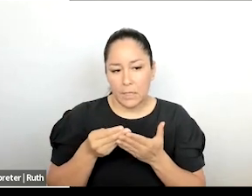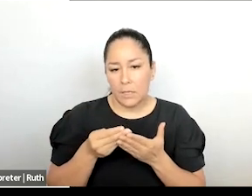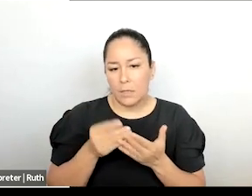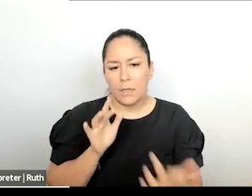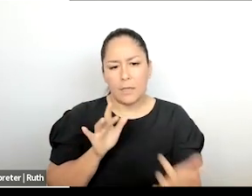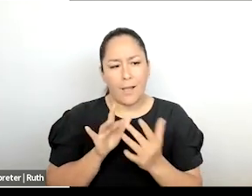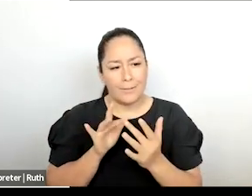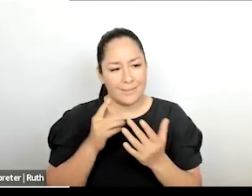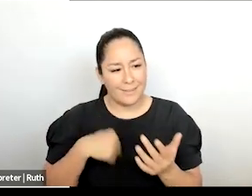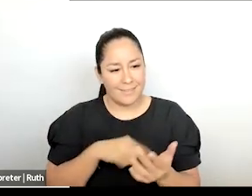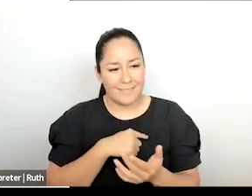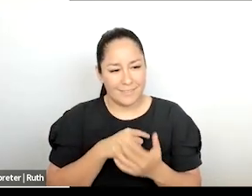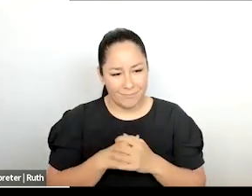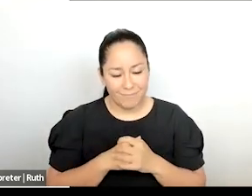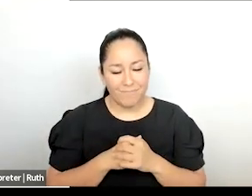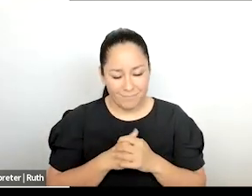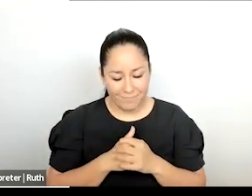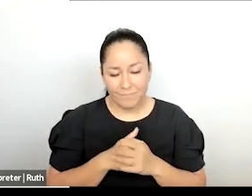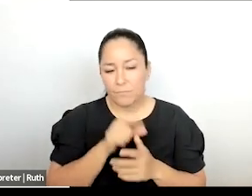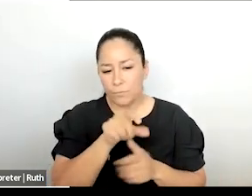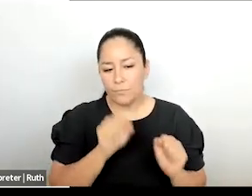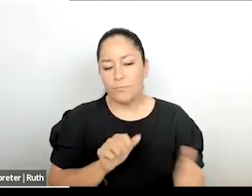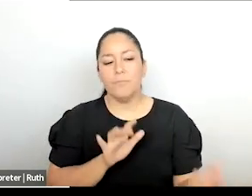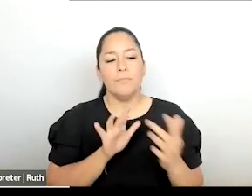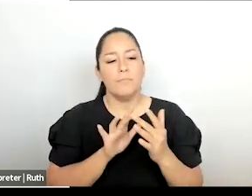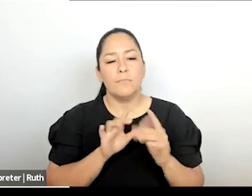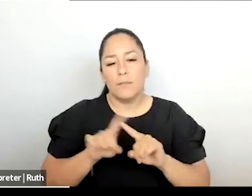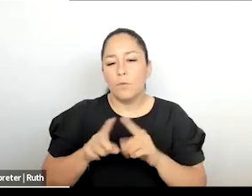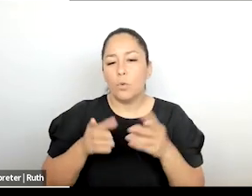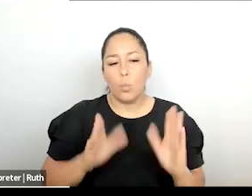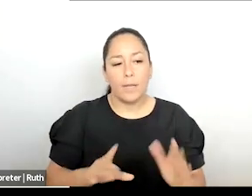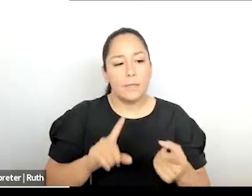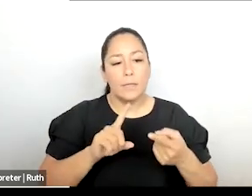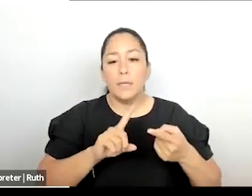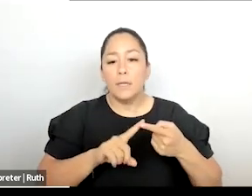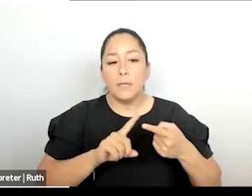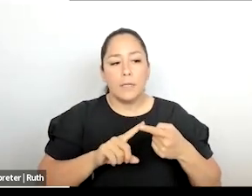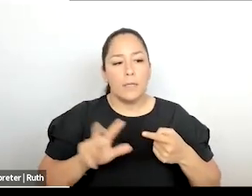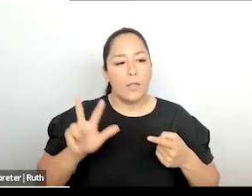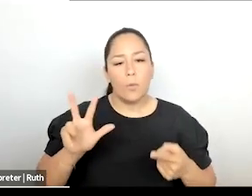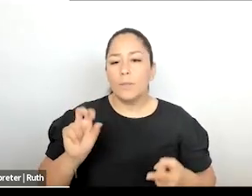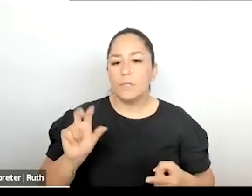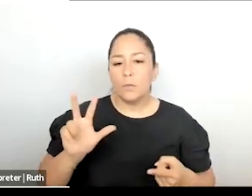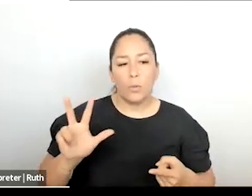to contact us. And so you can contact us a number of ways. You can reach us at